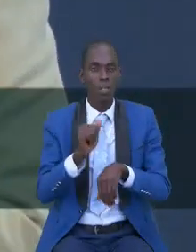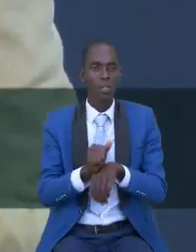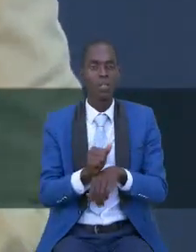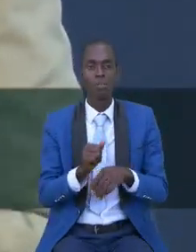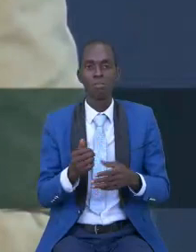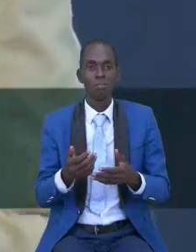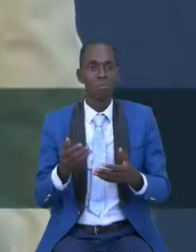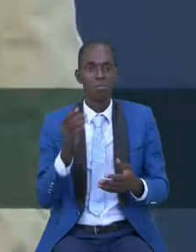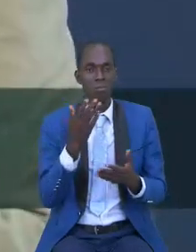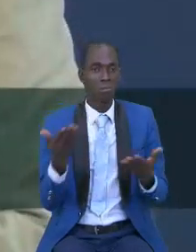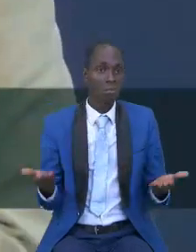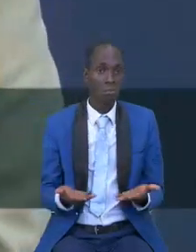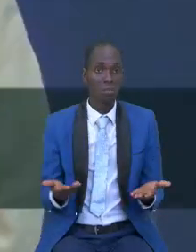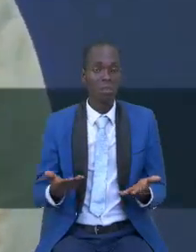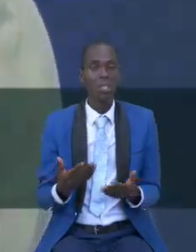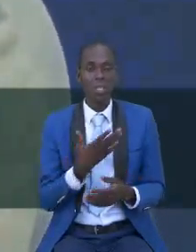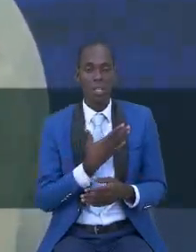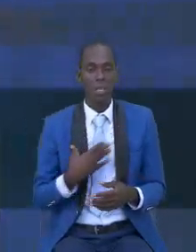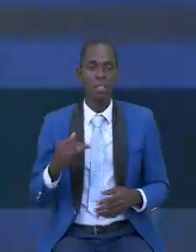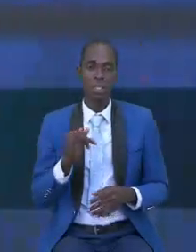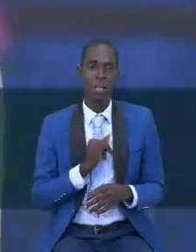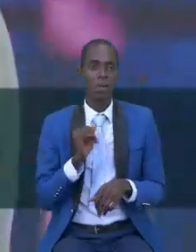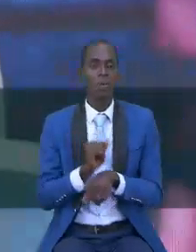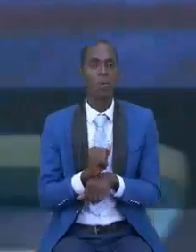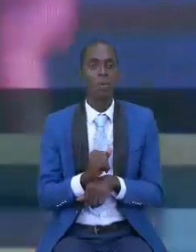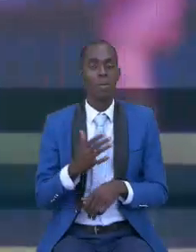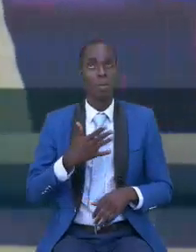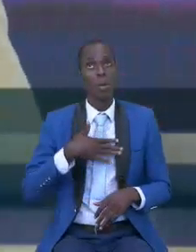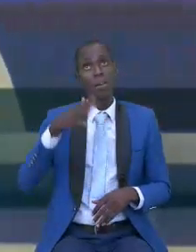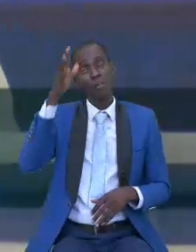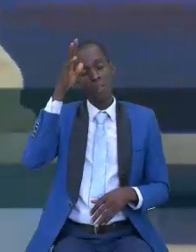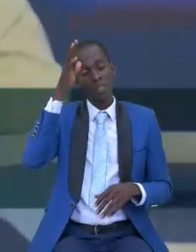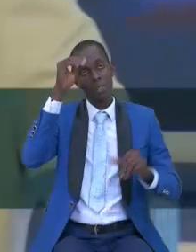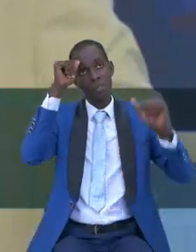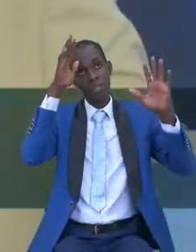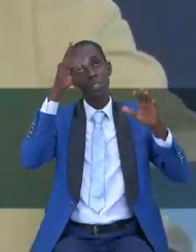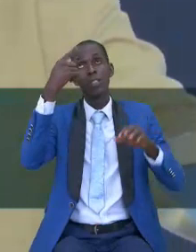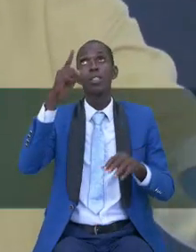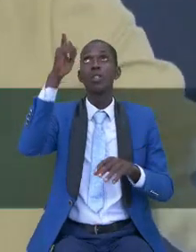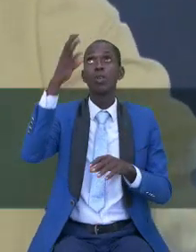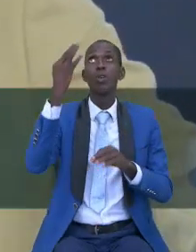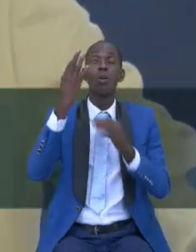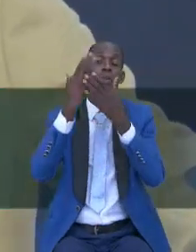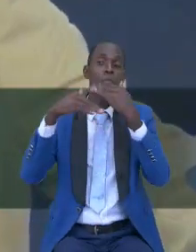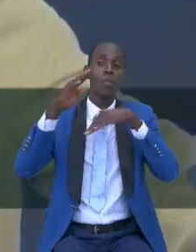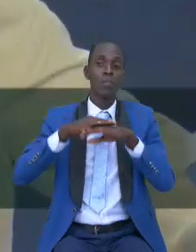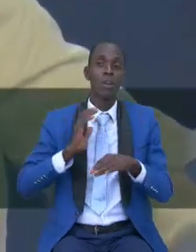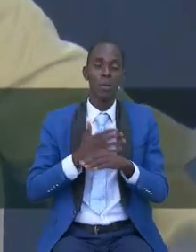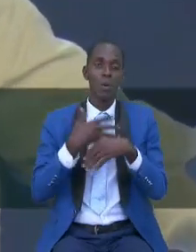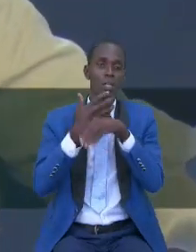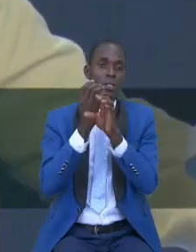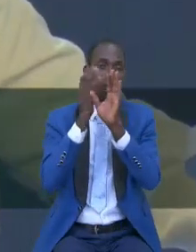hitherto, and I work. My Father, the God of heaven, our Creator, he did